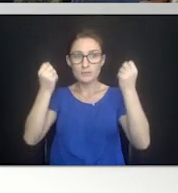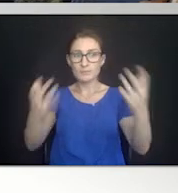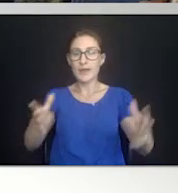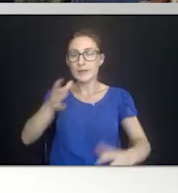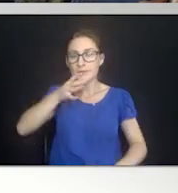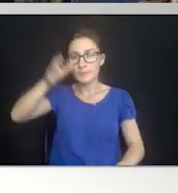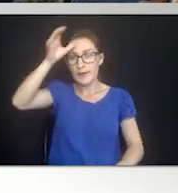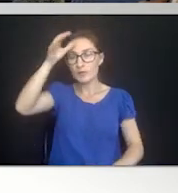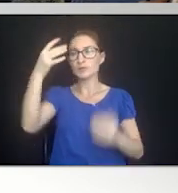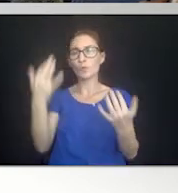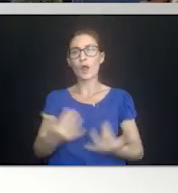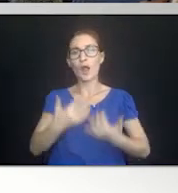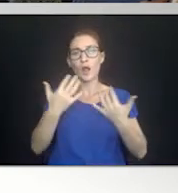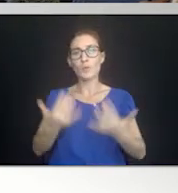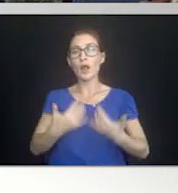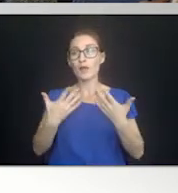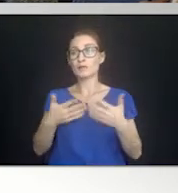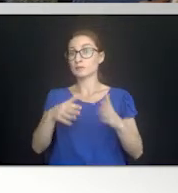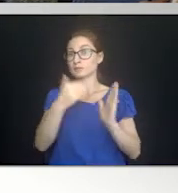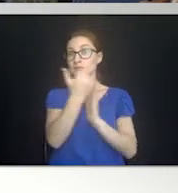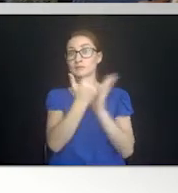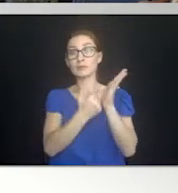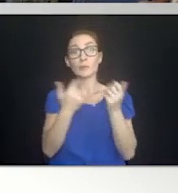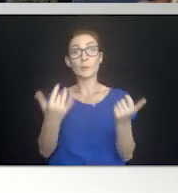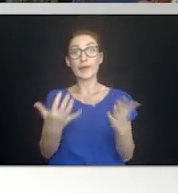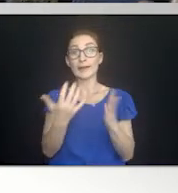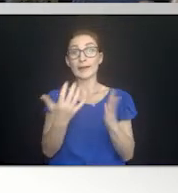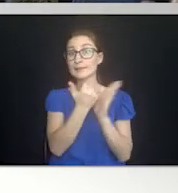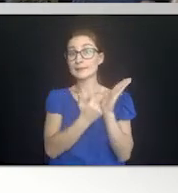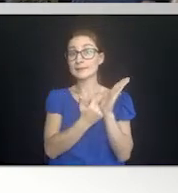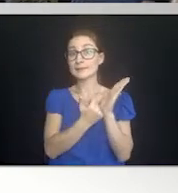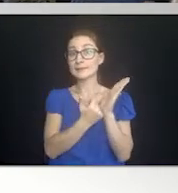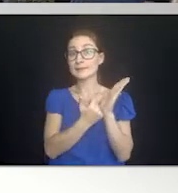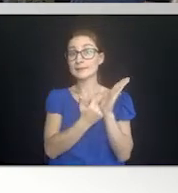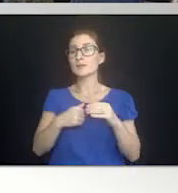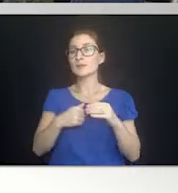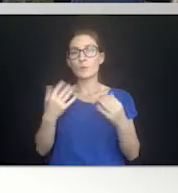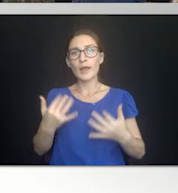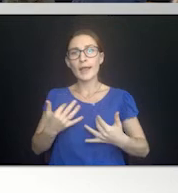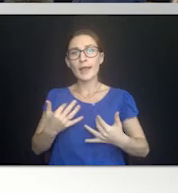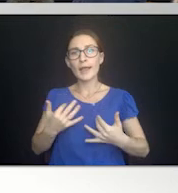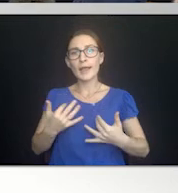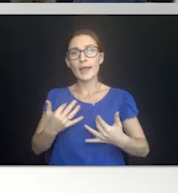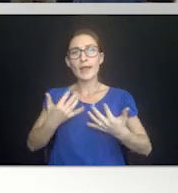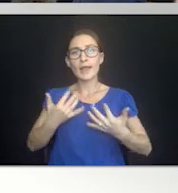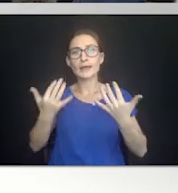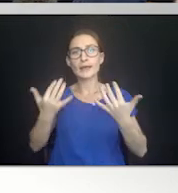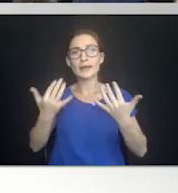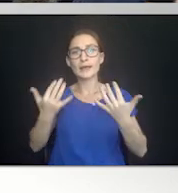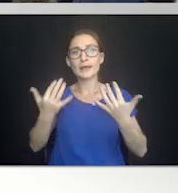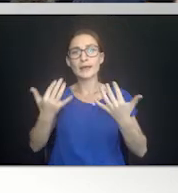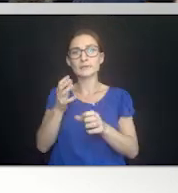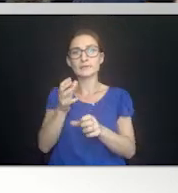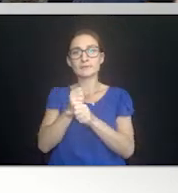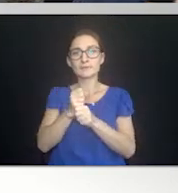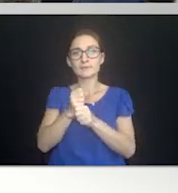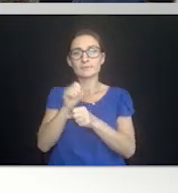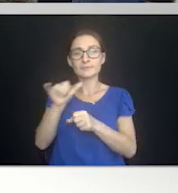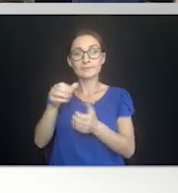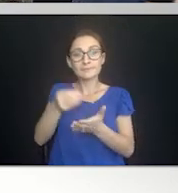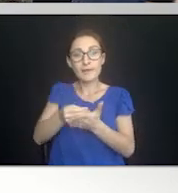parents still sitting on waiting lists and all of this money interjected into this community, we ask ourselves, how is this